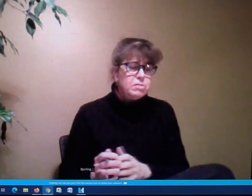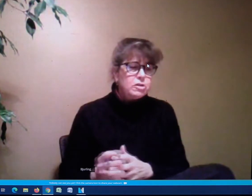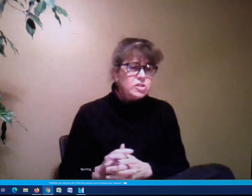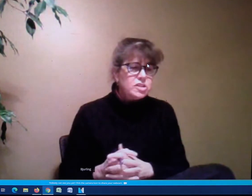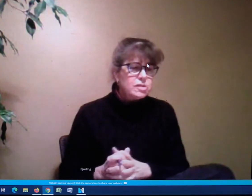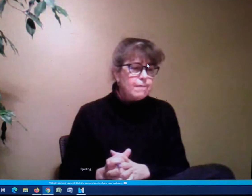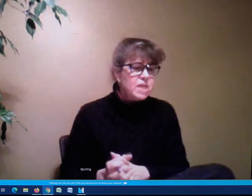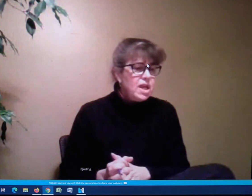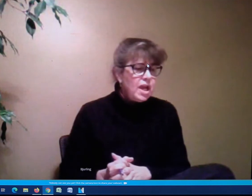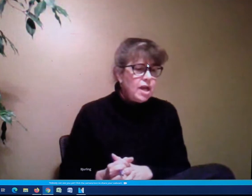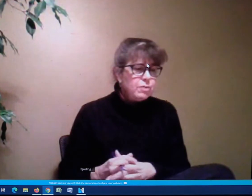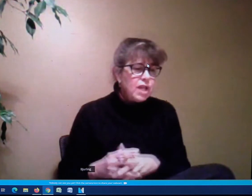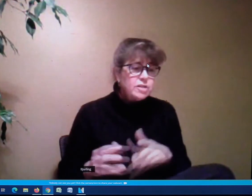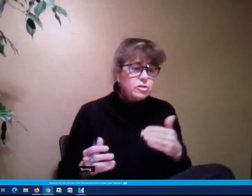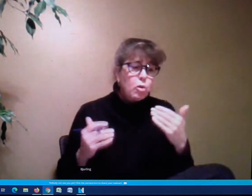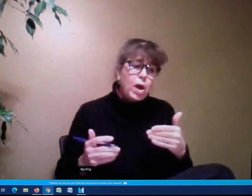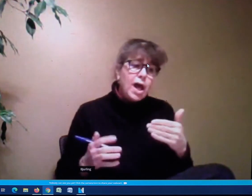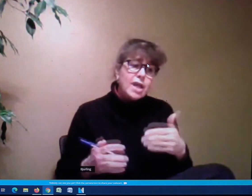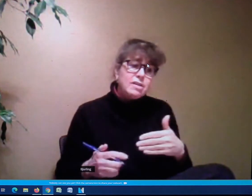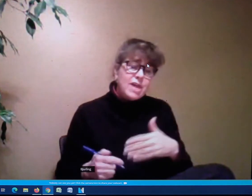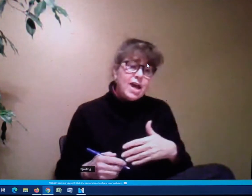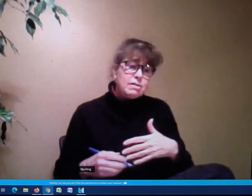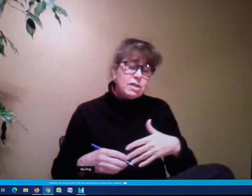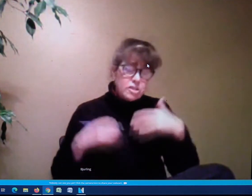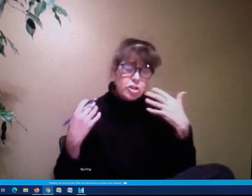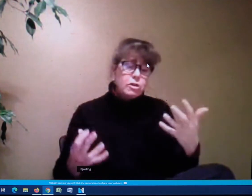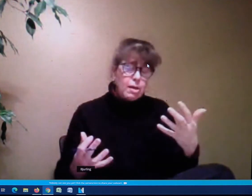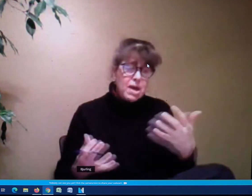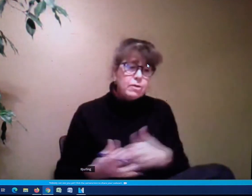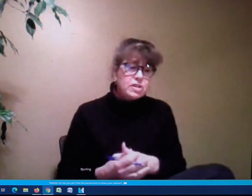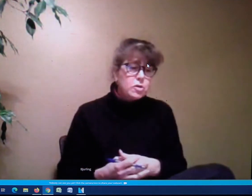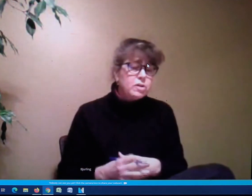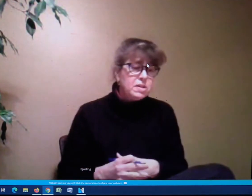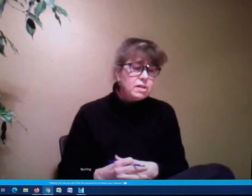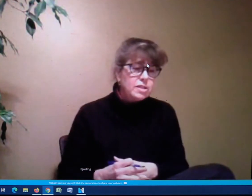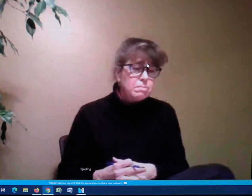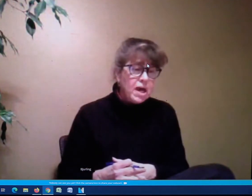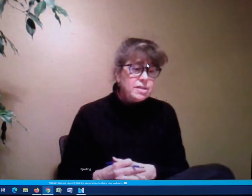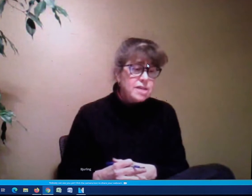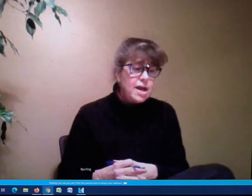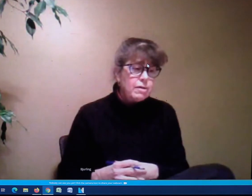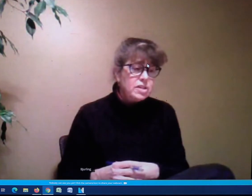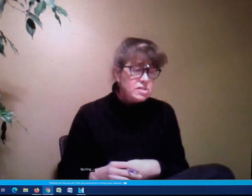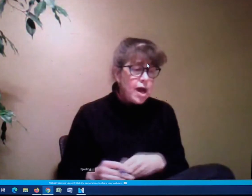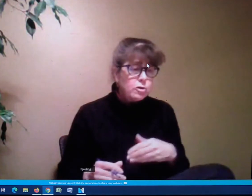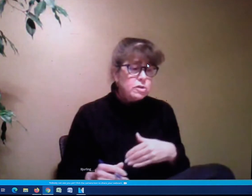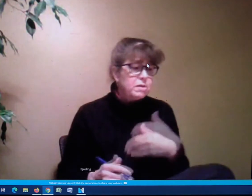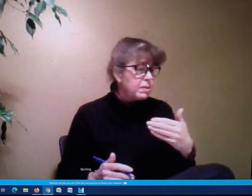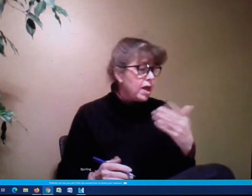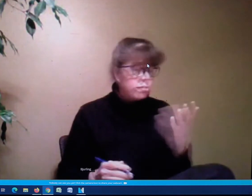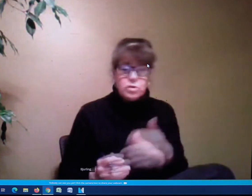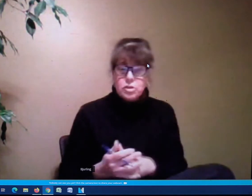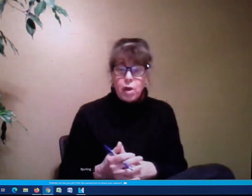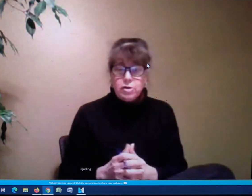through the metered system. And I would like to know why that additional amount that's going to be collected by the town is not